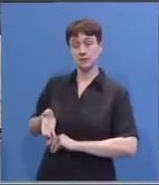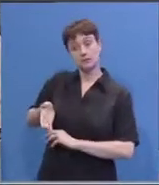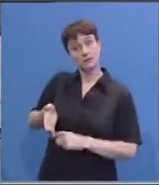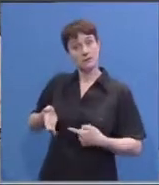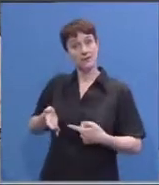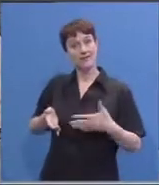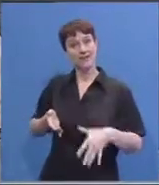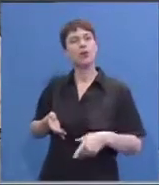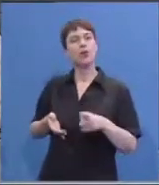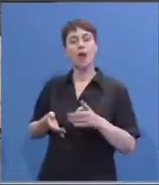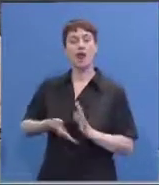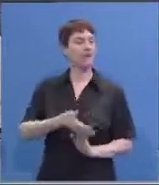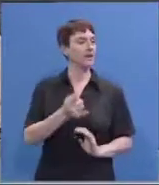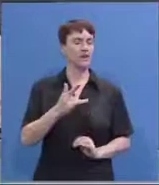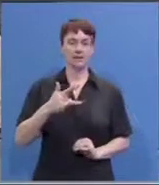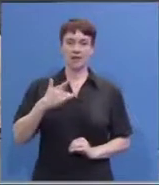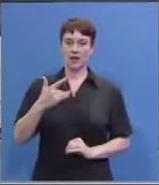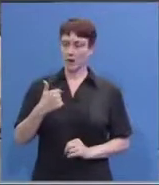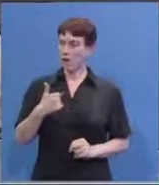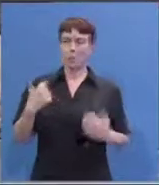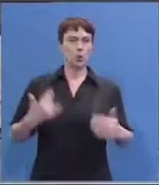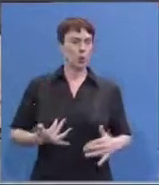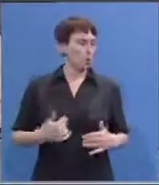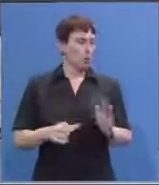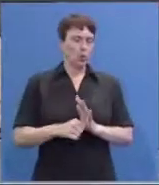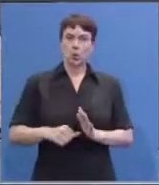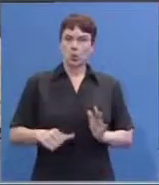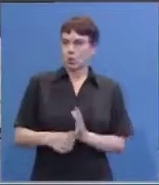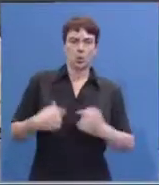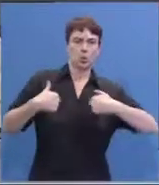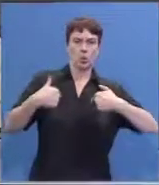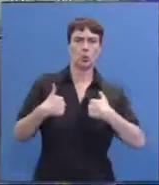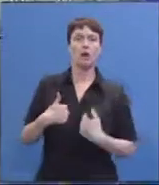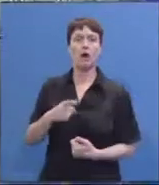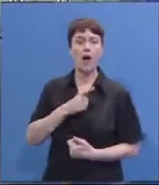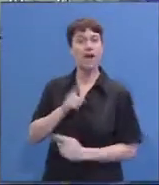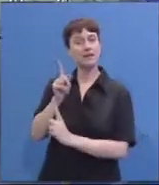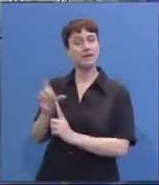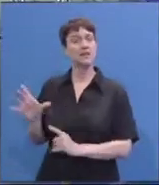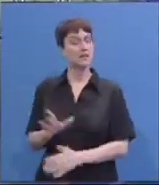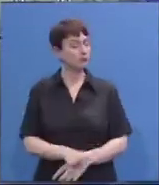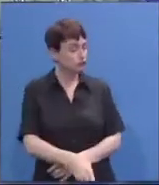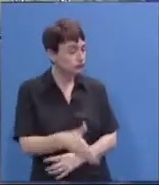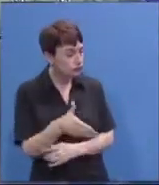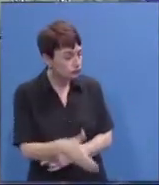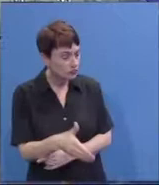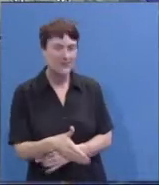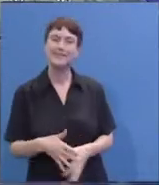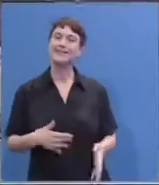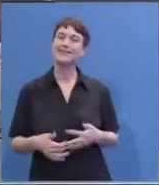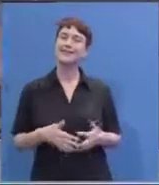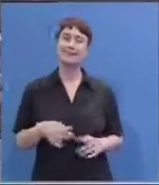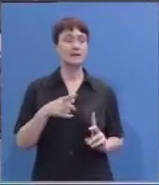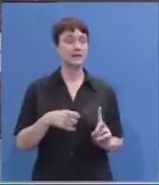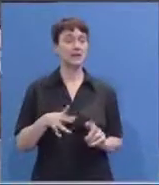you came away feeling that he made you important. Nearly every person whom you meet with tells you that, even a person whom normally